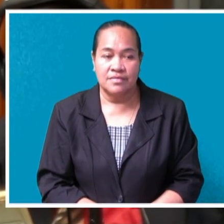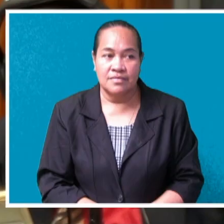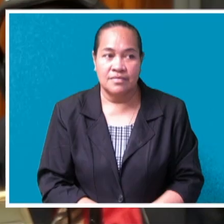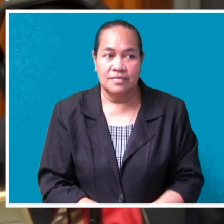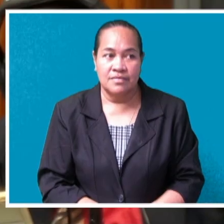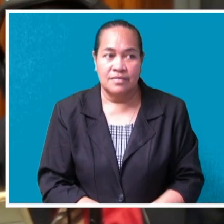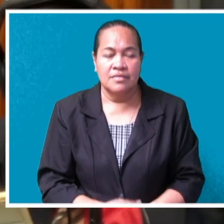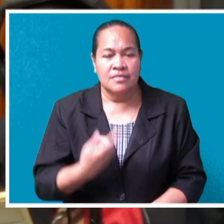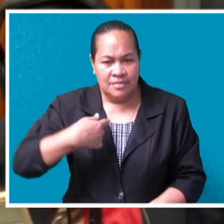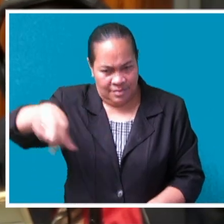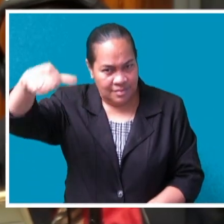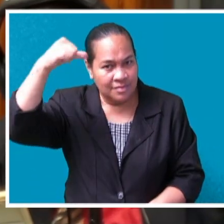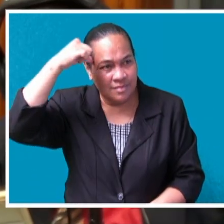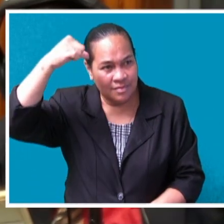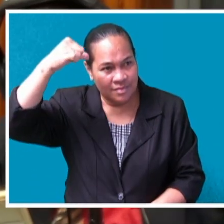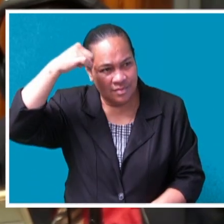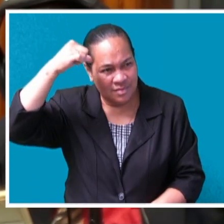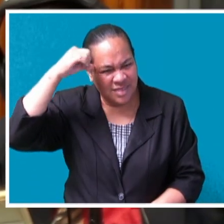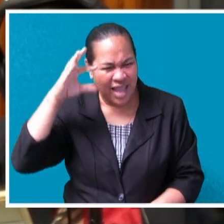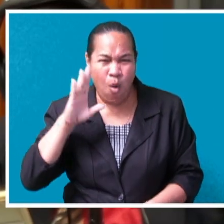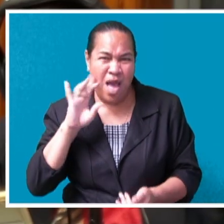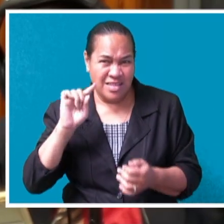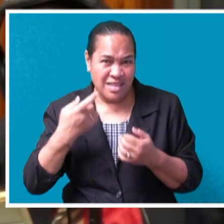I know that at the beginning,